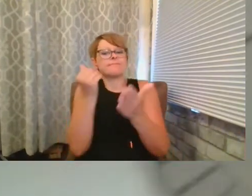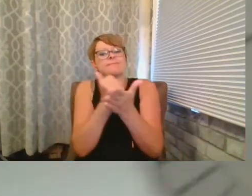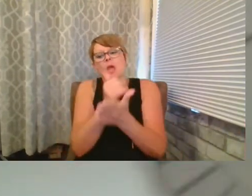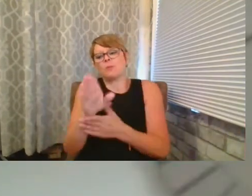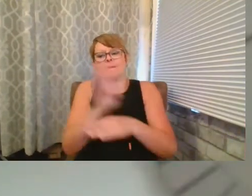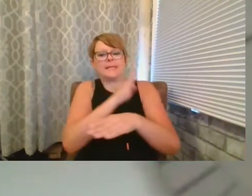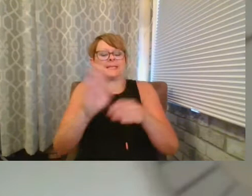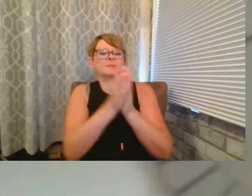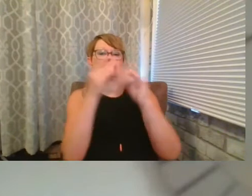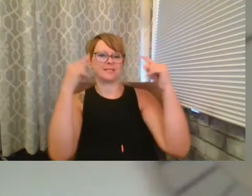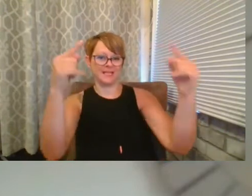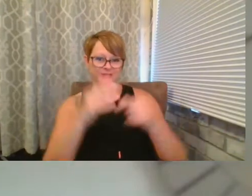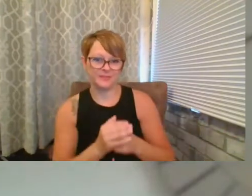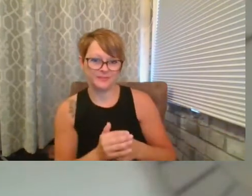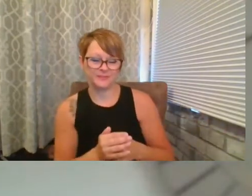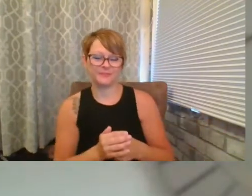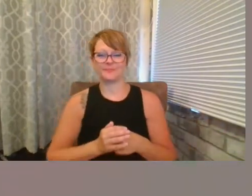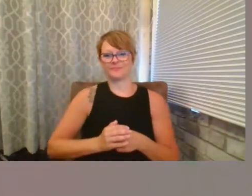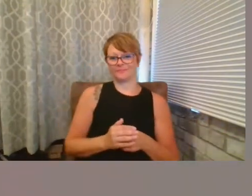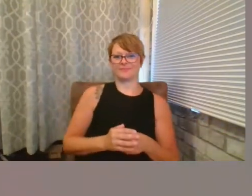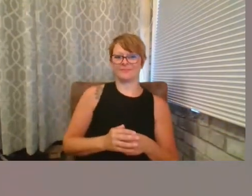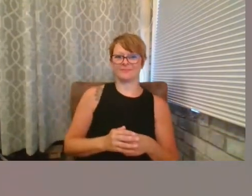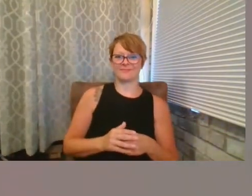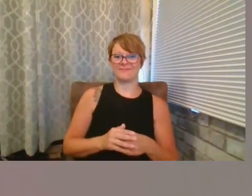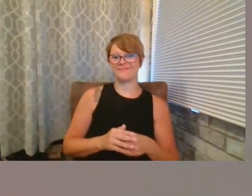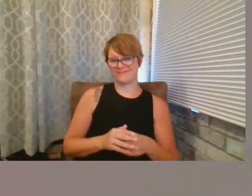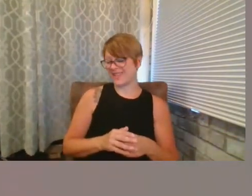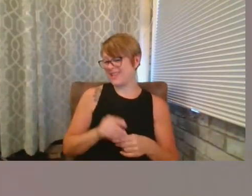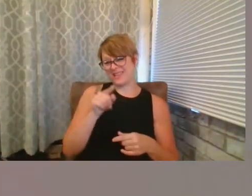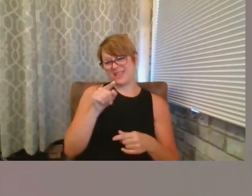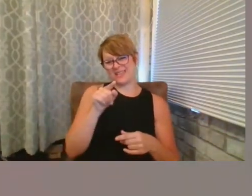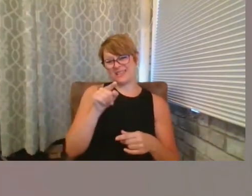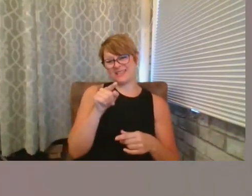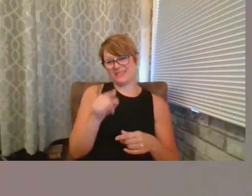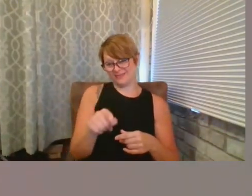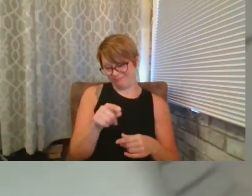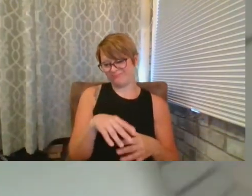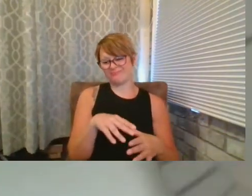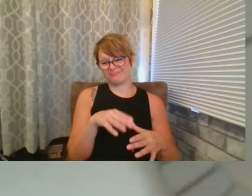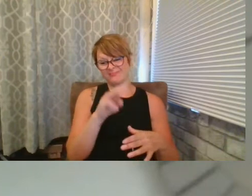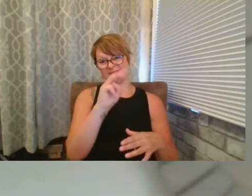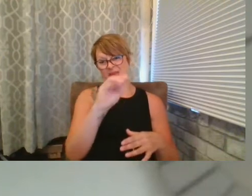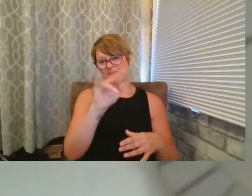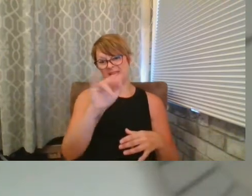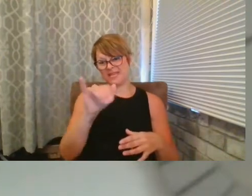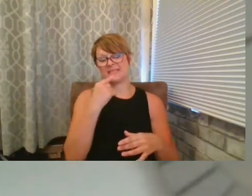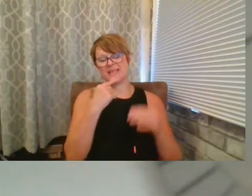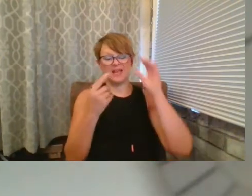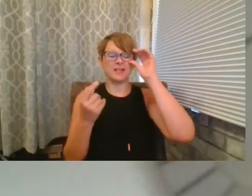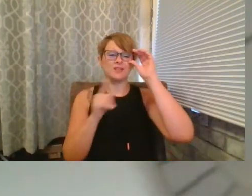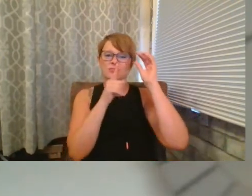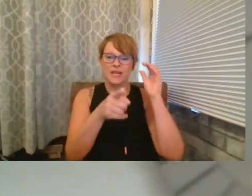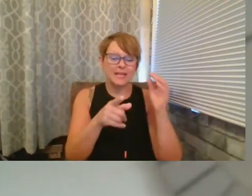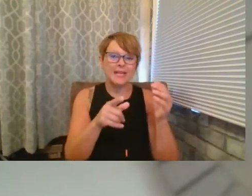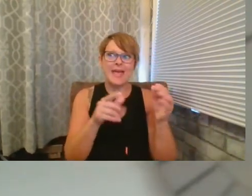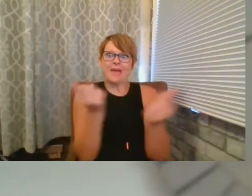the route is never a bed of roses. It has to be. Yeah, exactly. Never a bed of roses, but it's how you overcome those